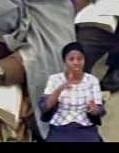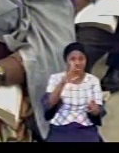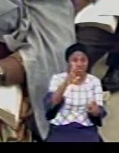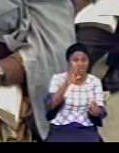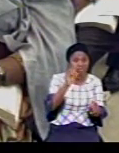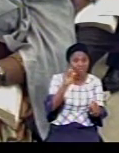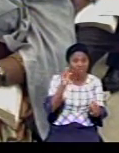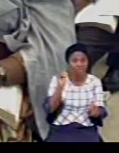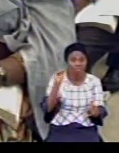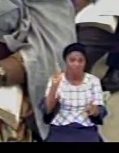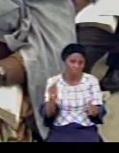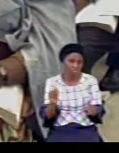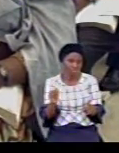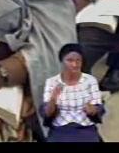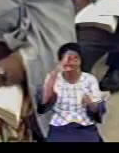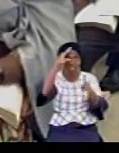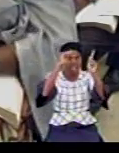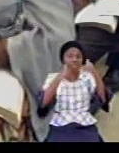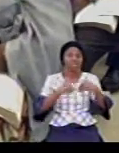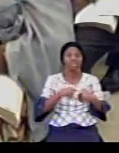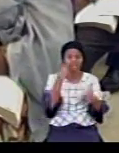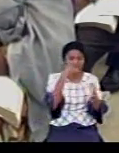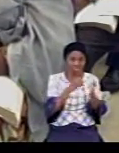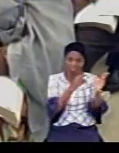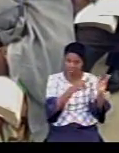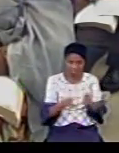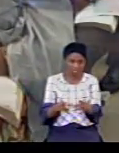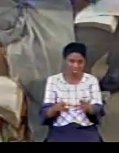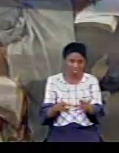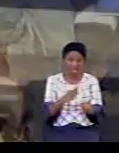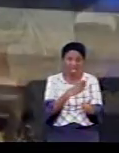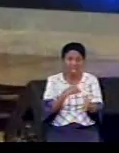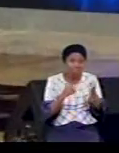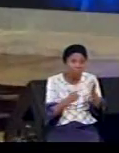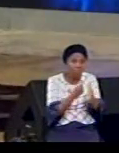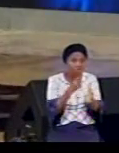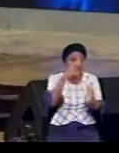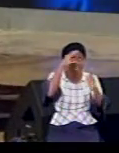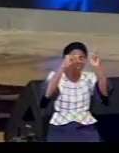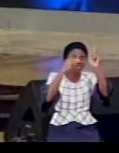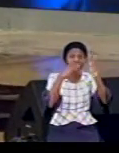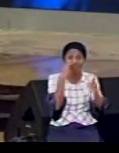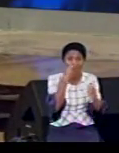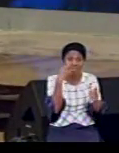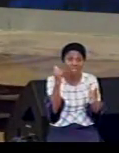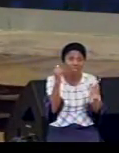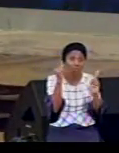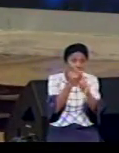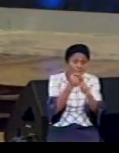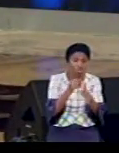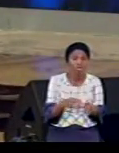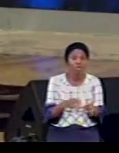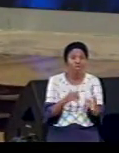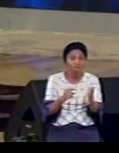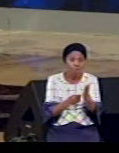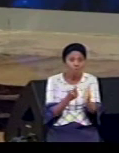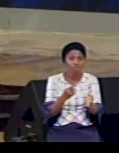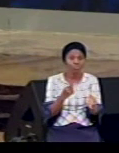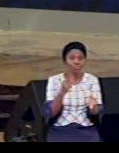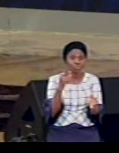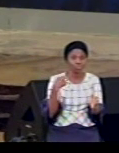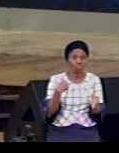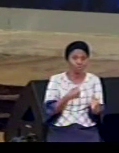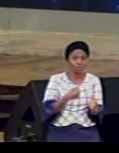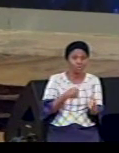had said it. And once we speak the word in prayer and we stand on